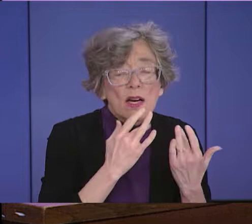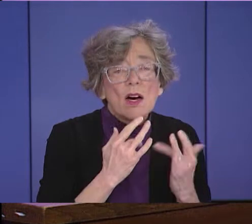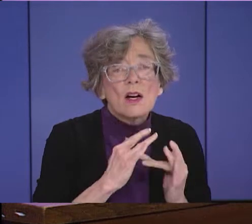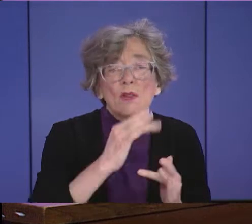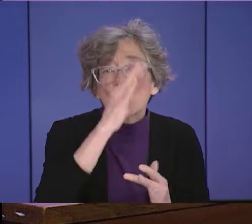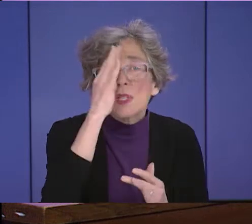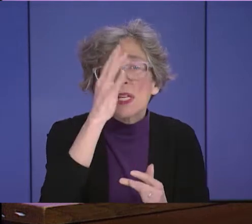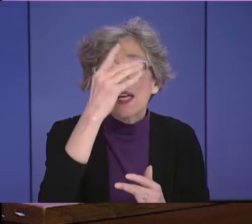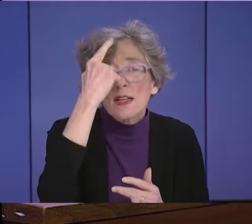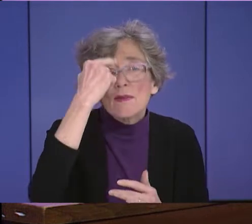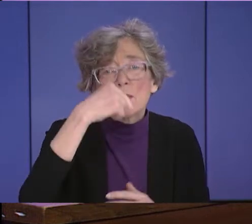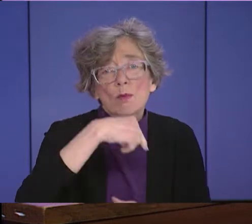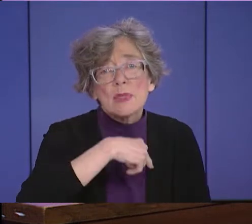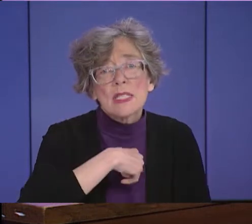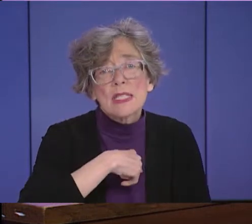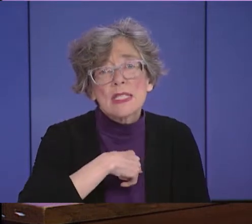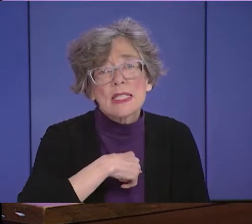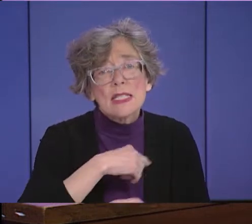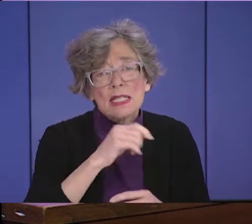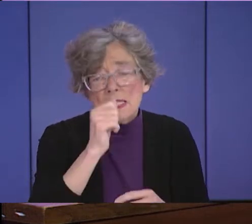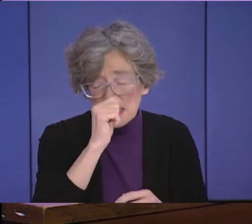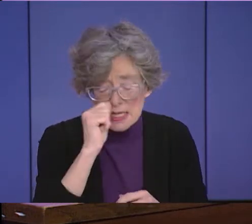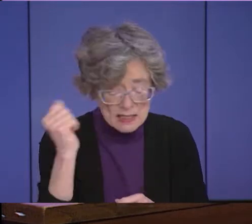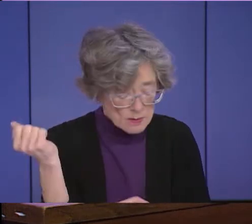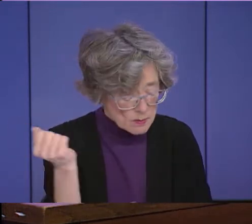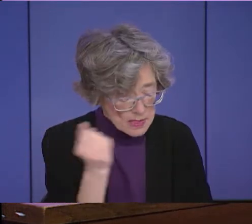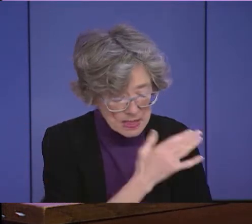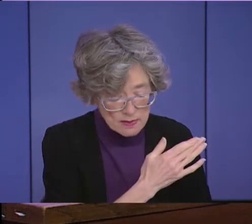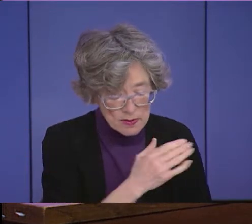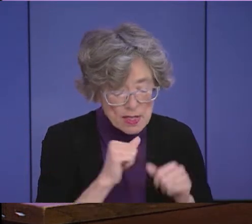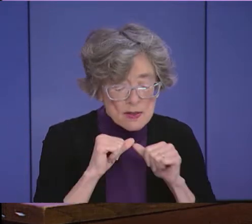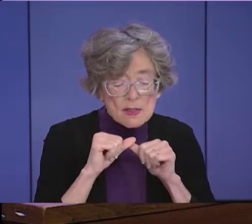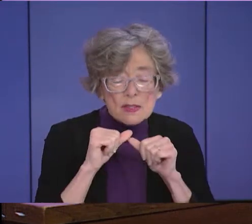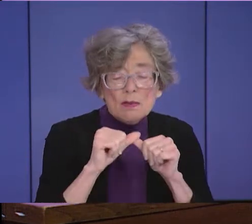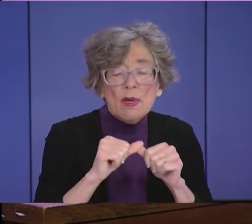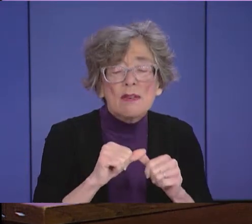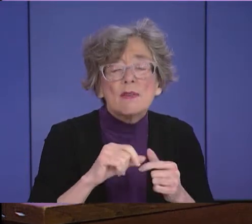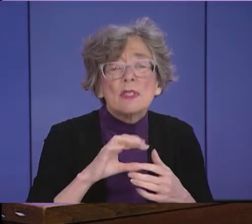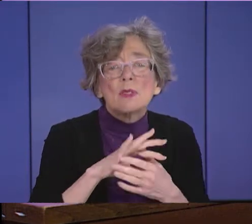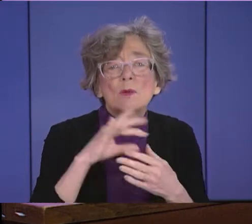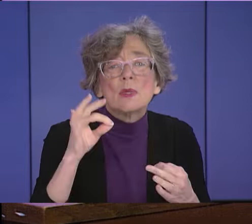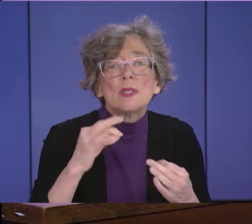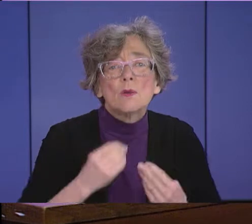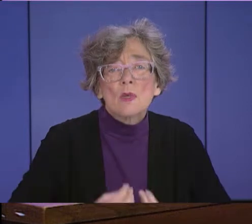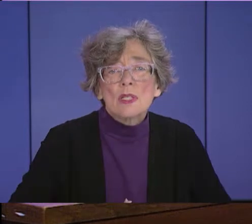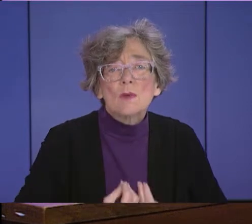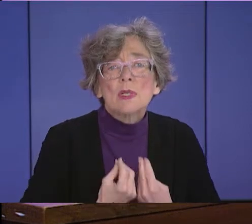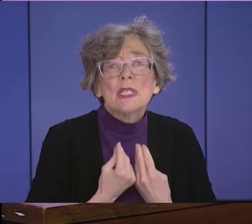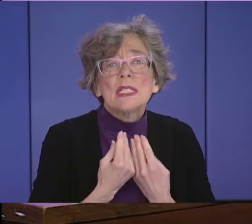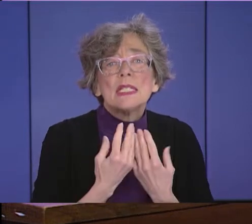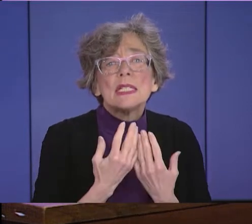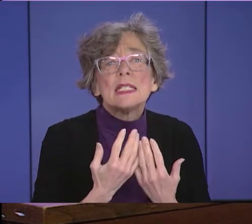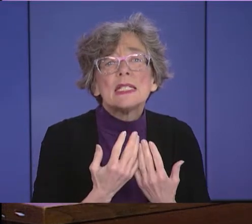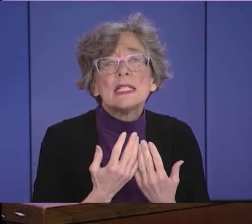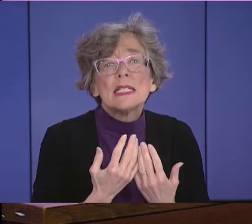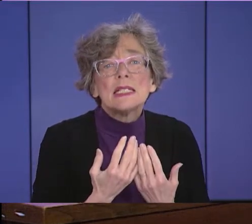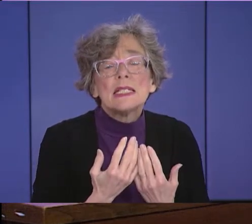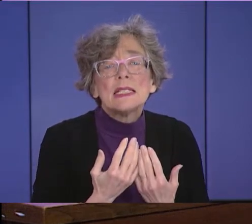O God, and a steadfast spirit renew within me.